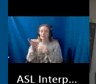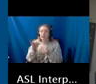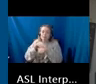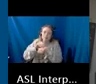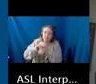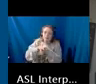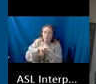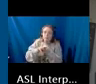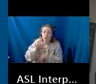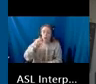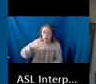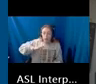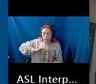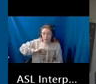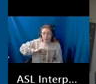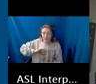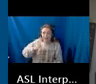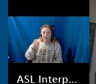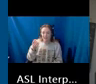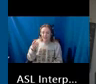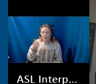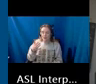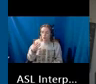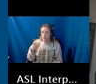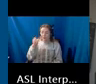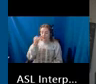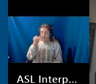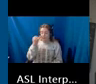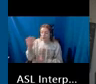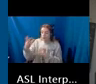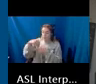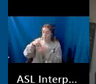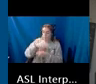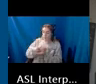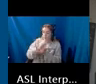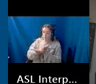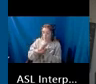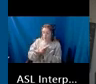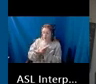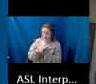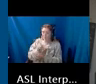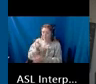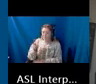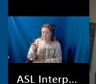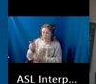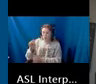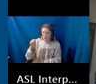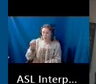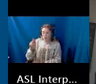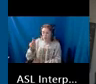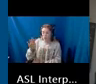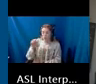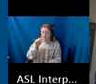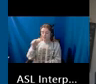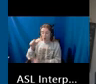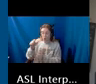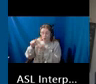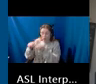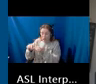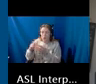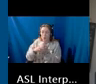something that's diluting it, something that's making it not as clear as it should be. And remembering unreliable